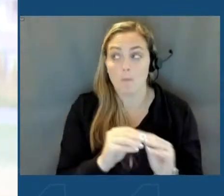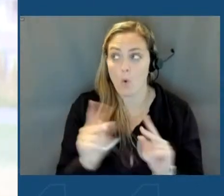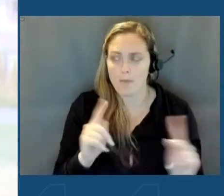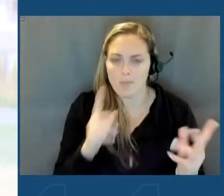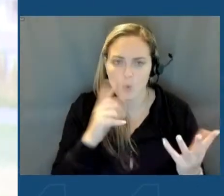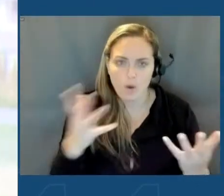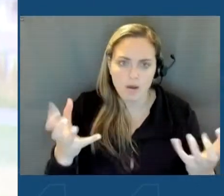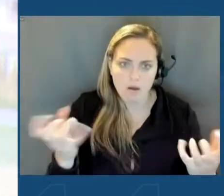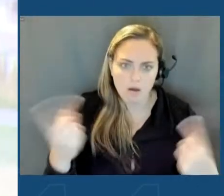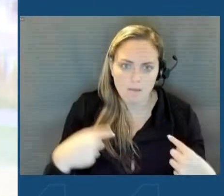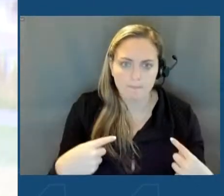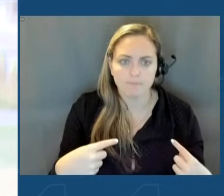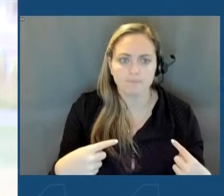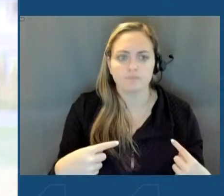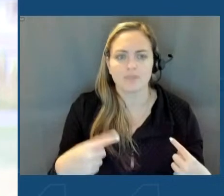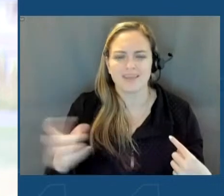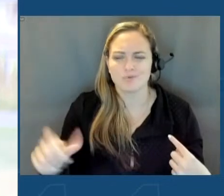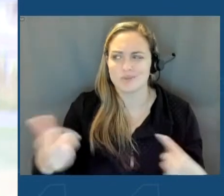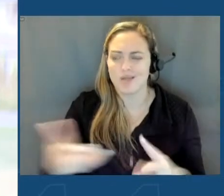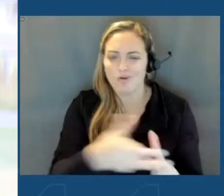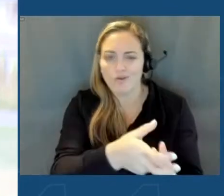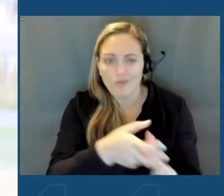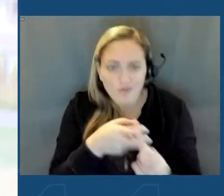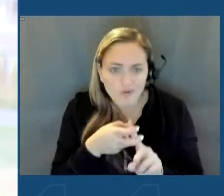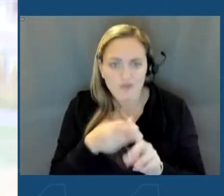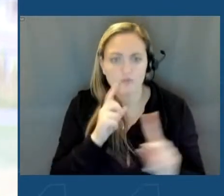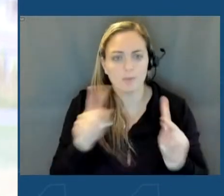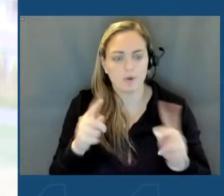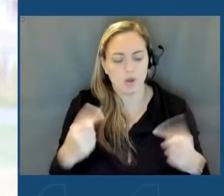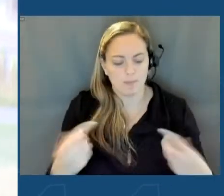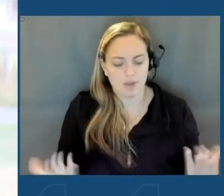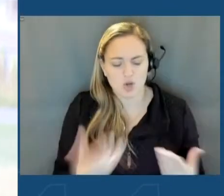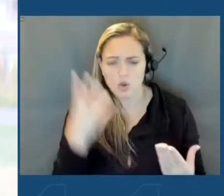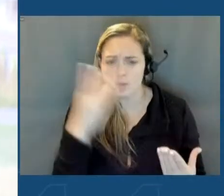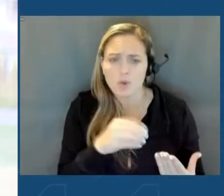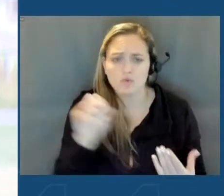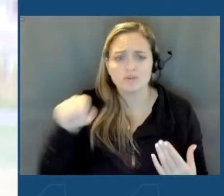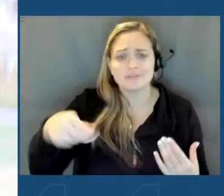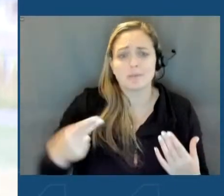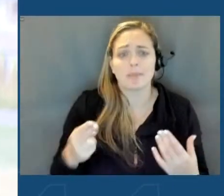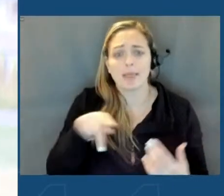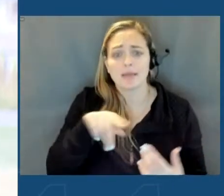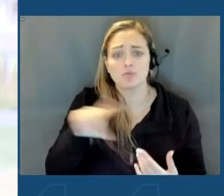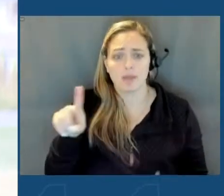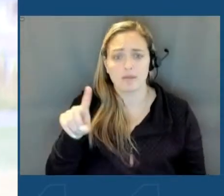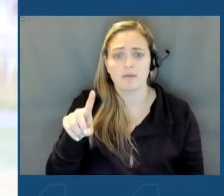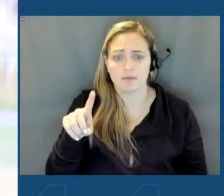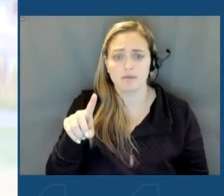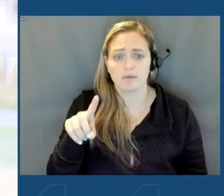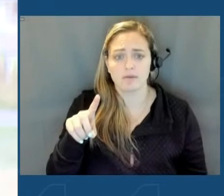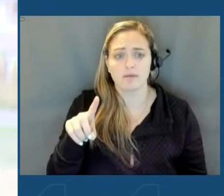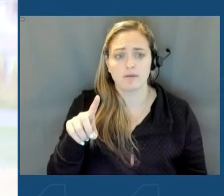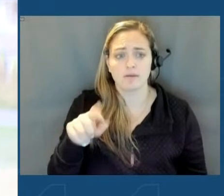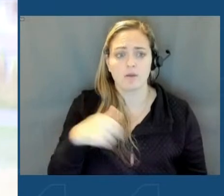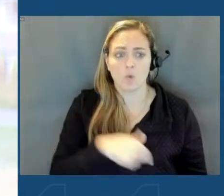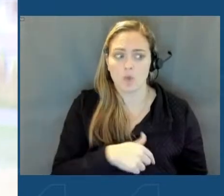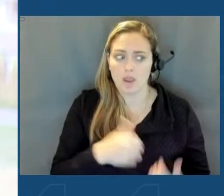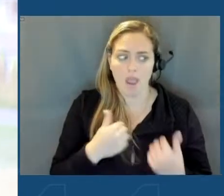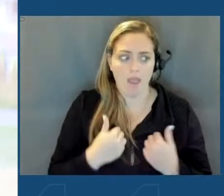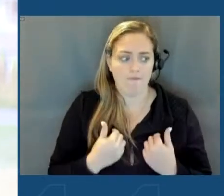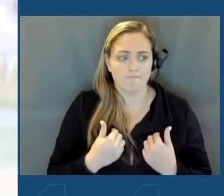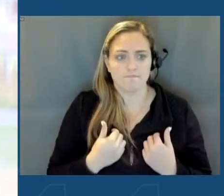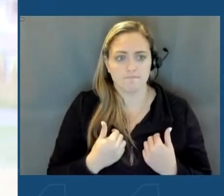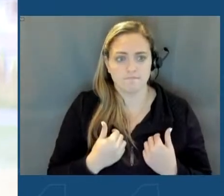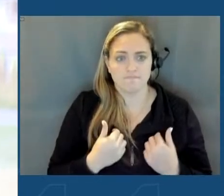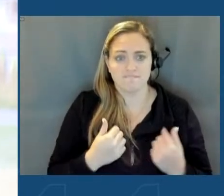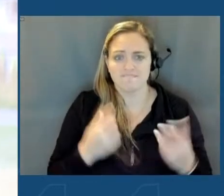come there. What another magnet this will be to have a really beautiful splash pad, and we even have this